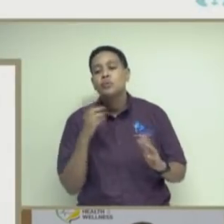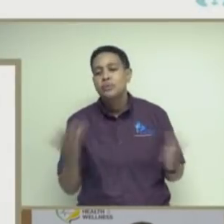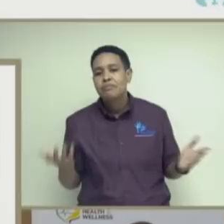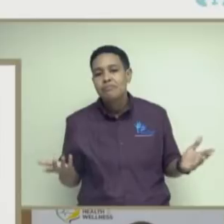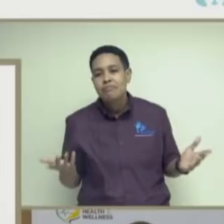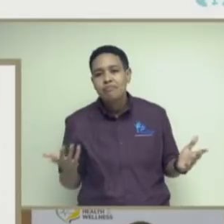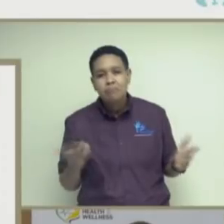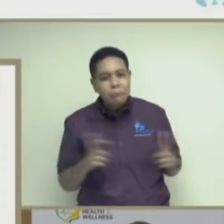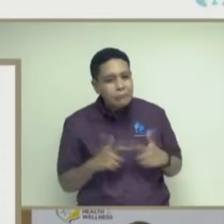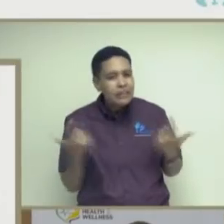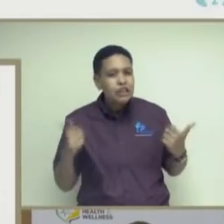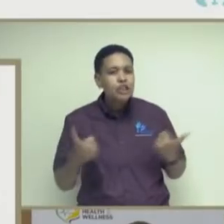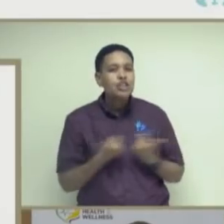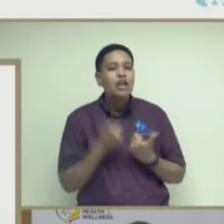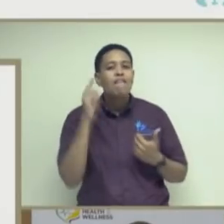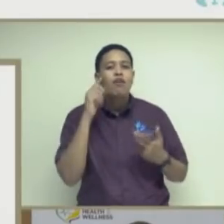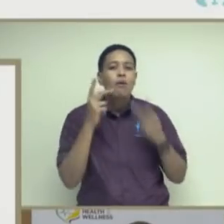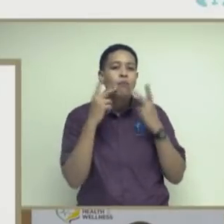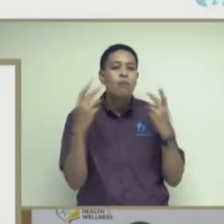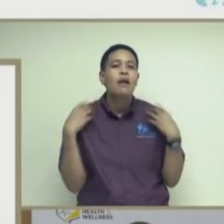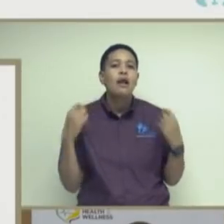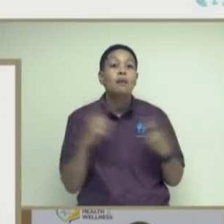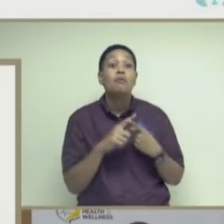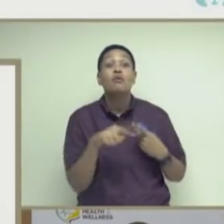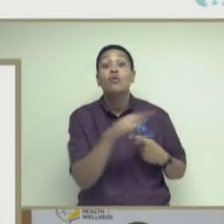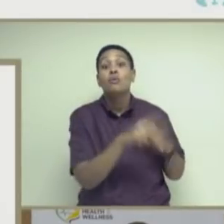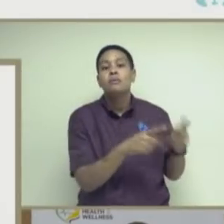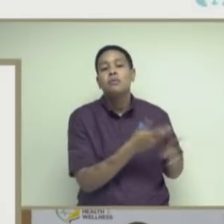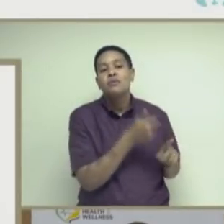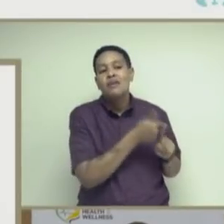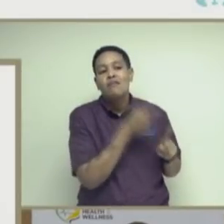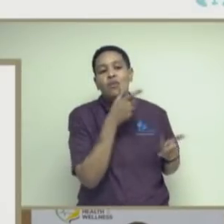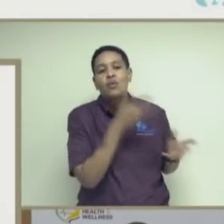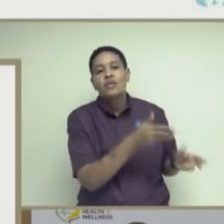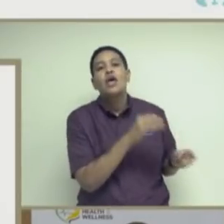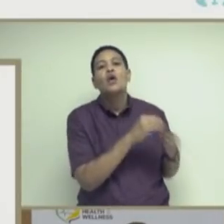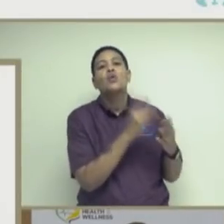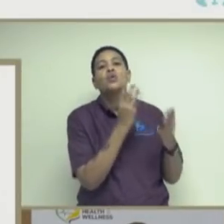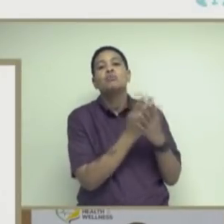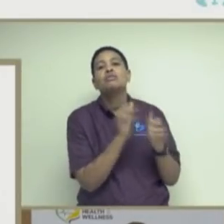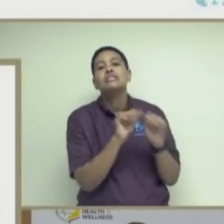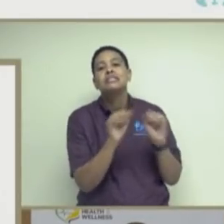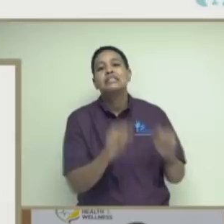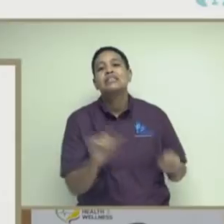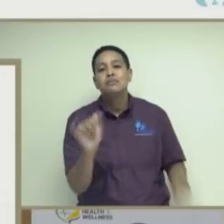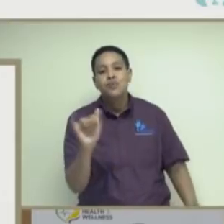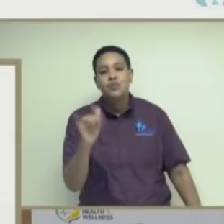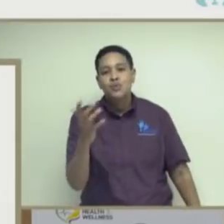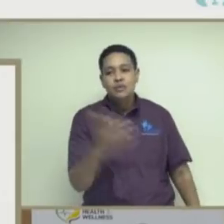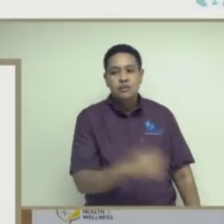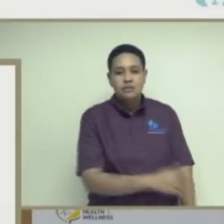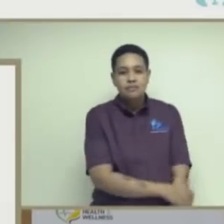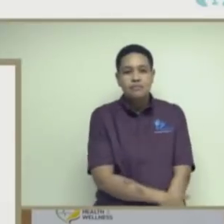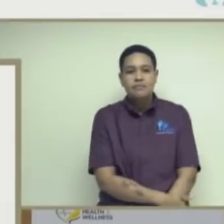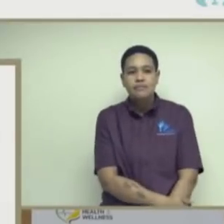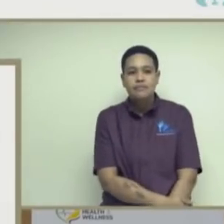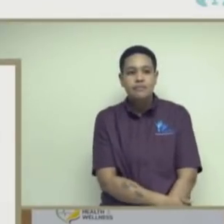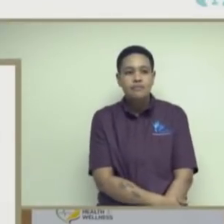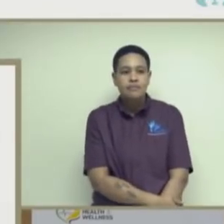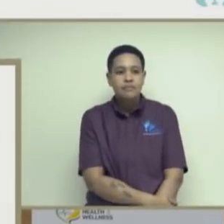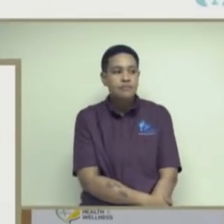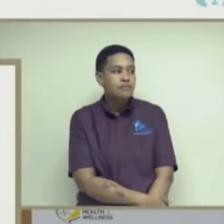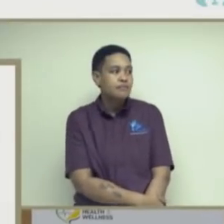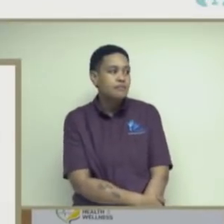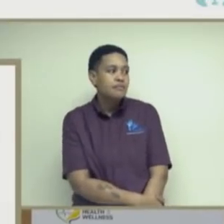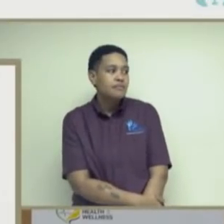significant challenges for public health and for those individuals. And that would include the prison system also. So that's